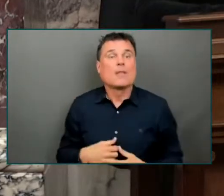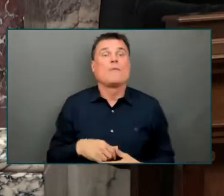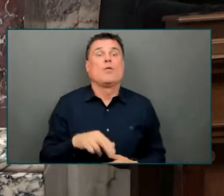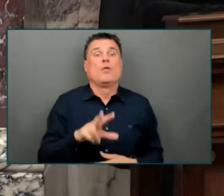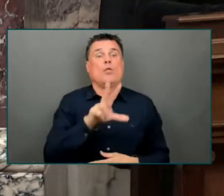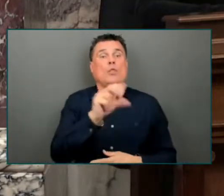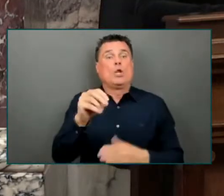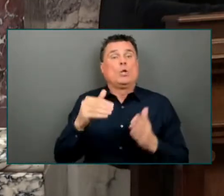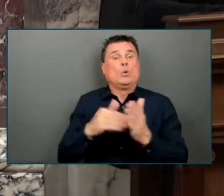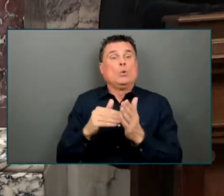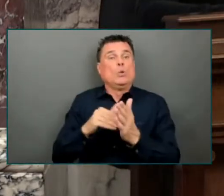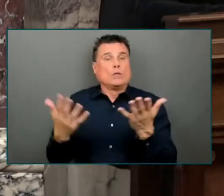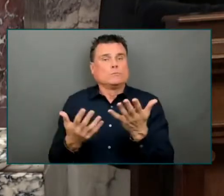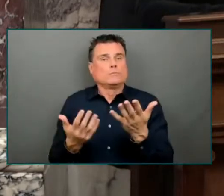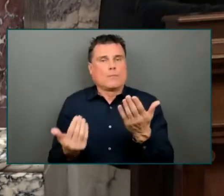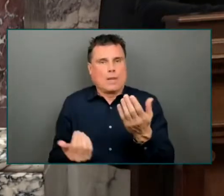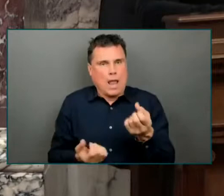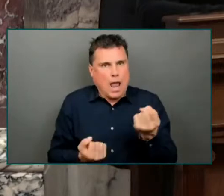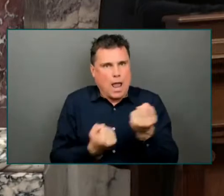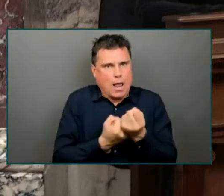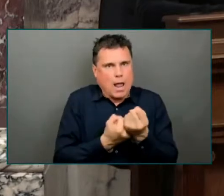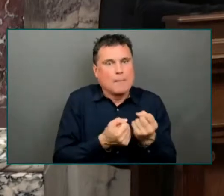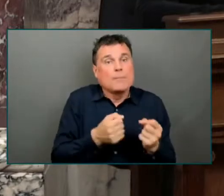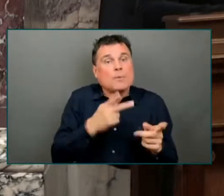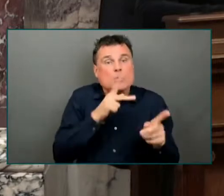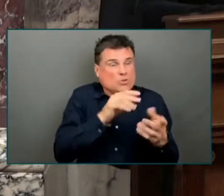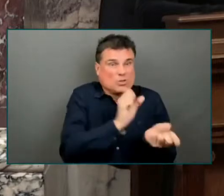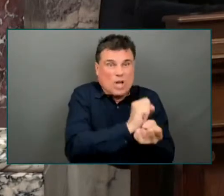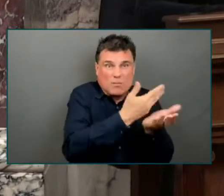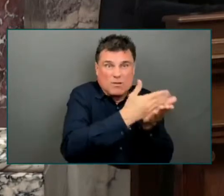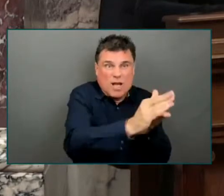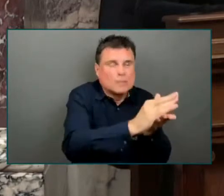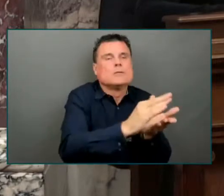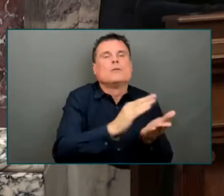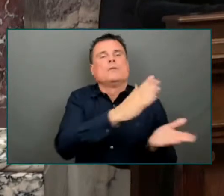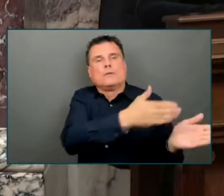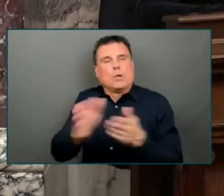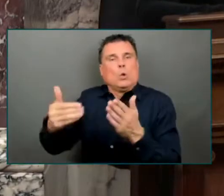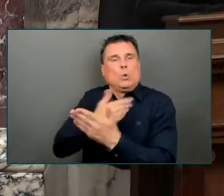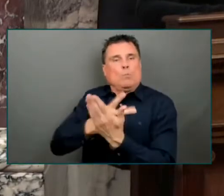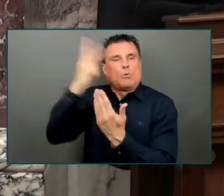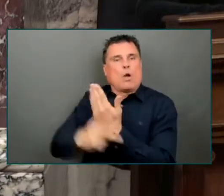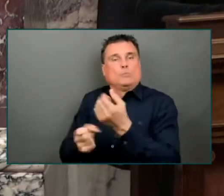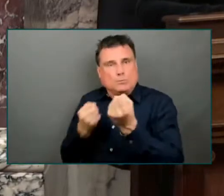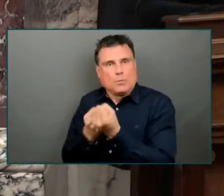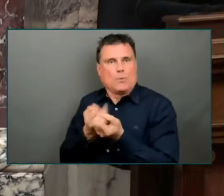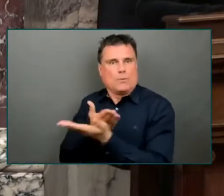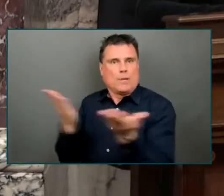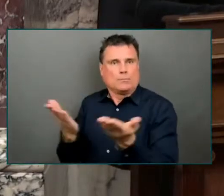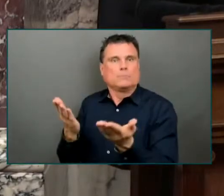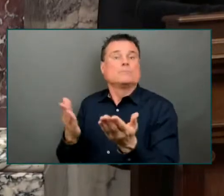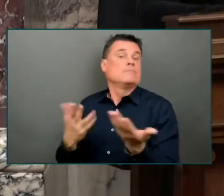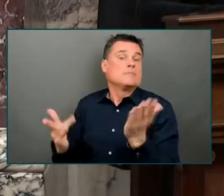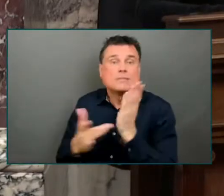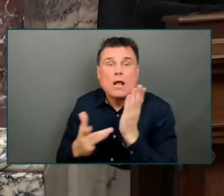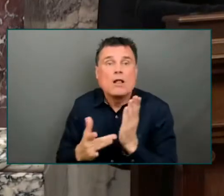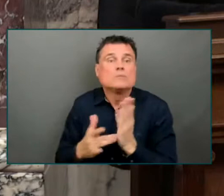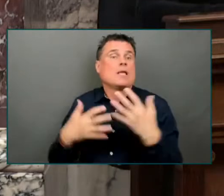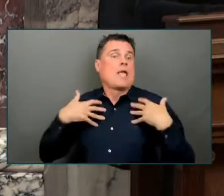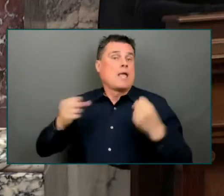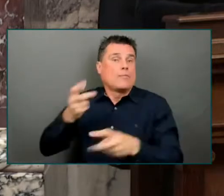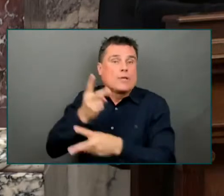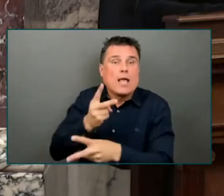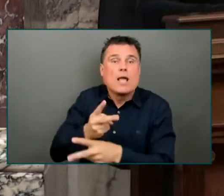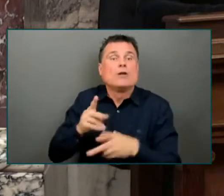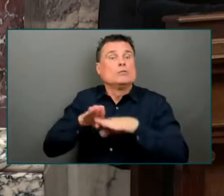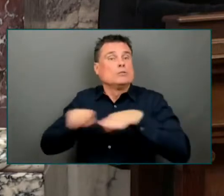like construction, technology, healthcare, childcare, and more. We know that the pandemic derailed many